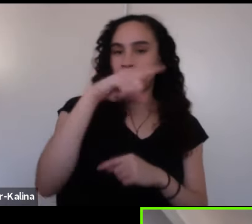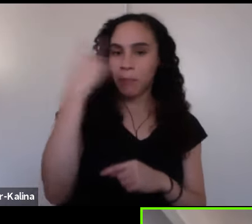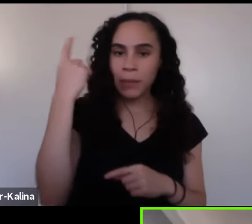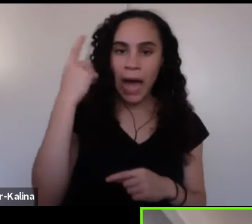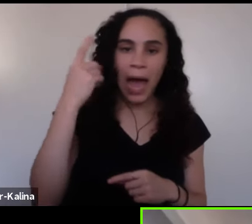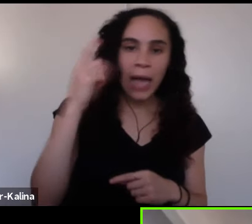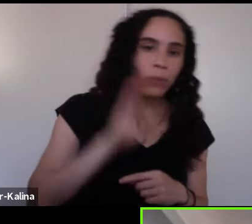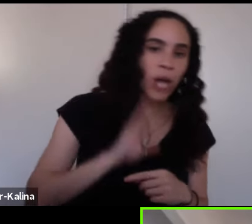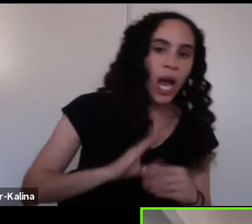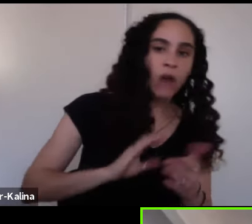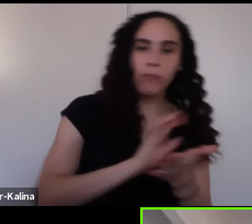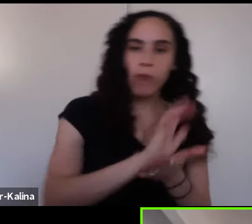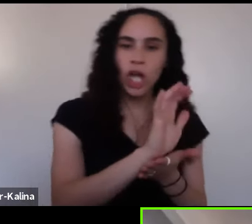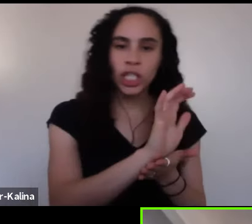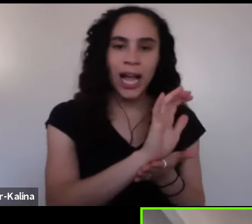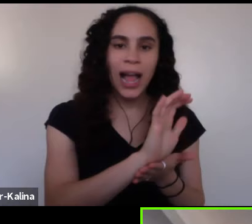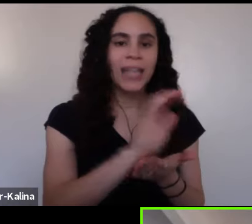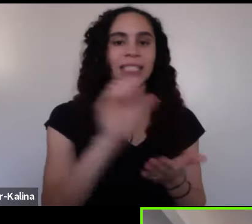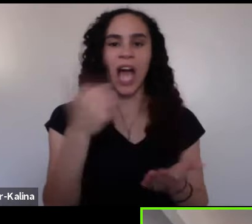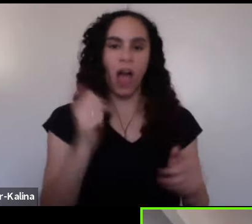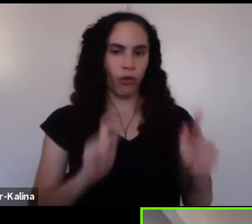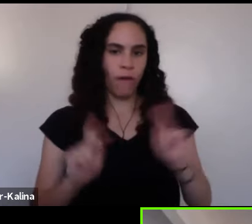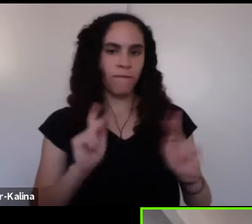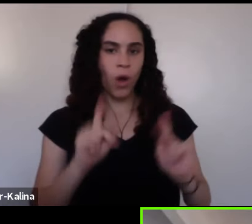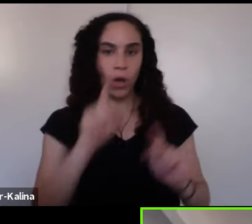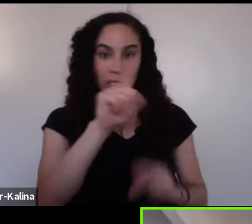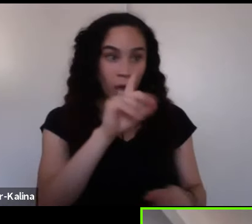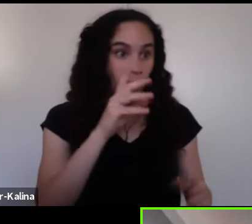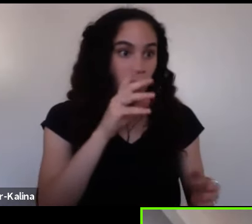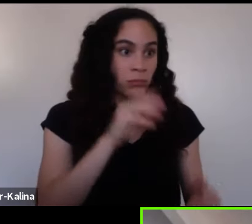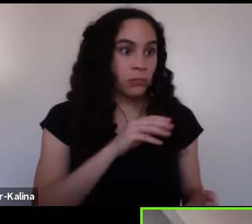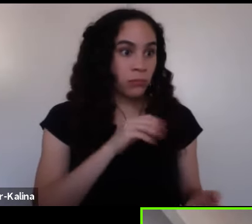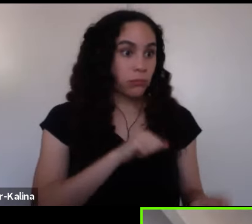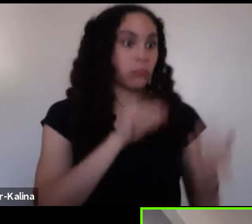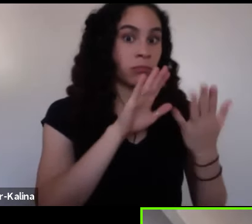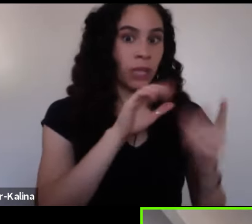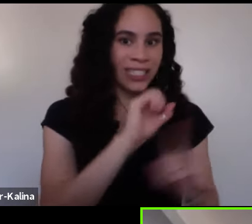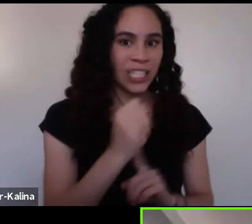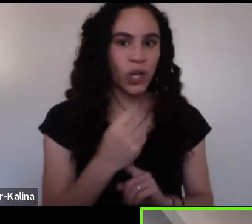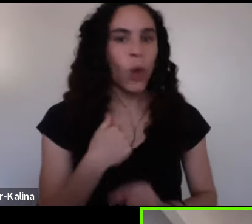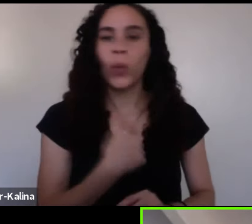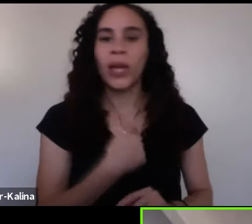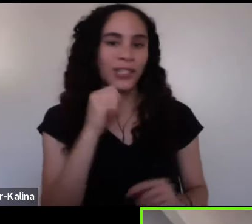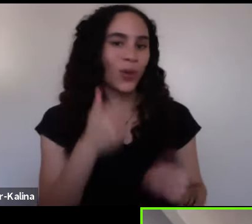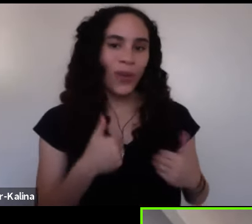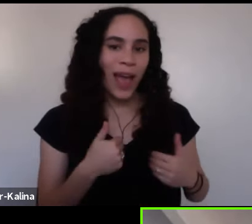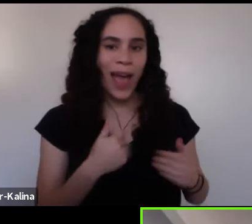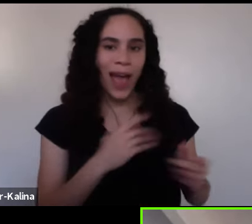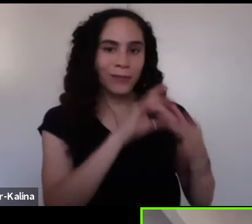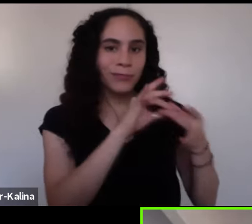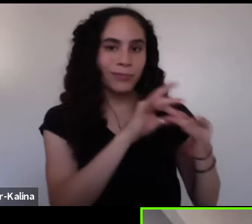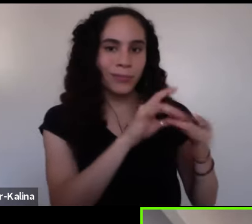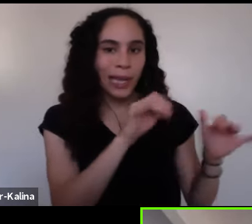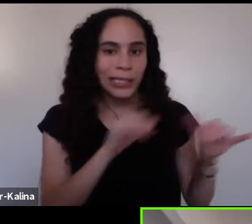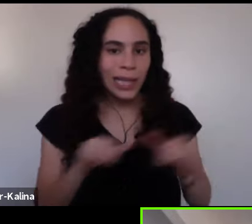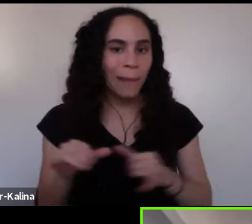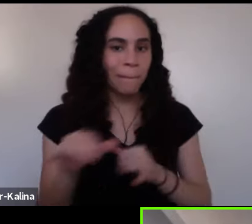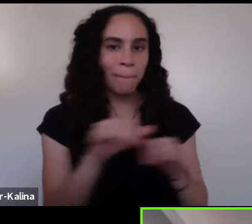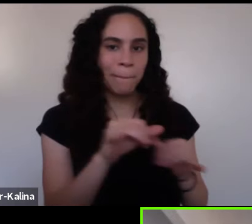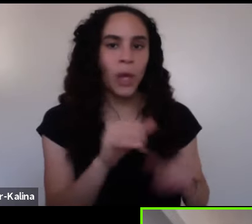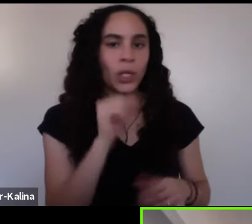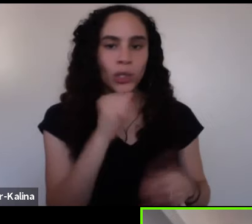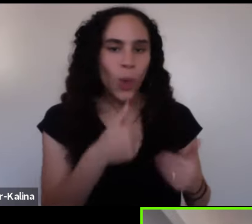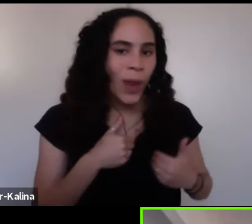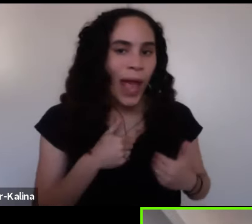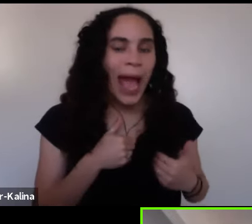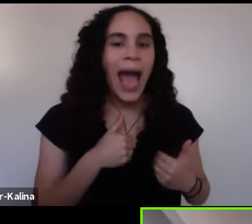marginalized, othered folks go into these situations, we don't have that same relationship. We don't have that same